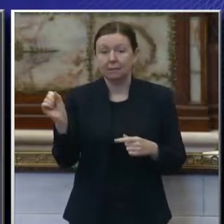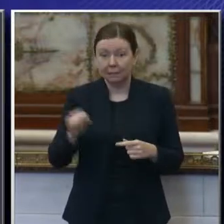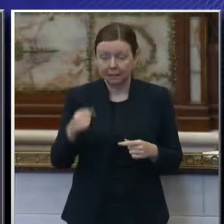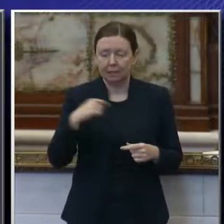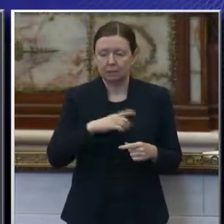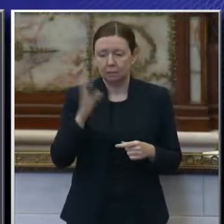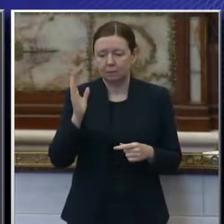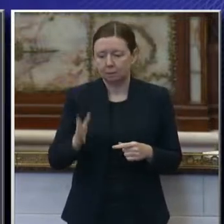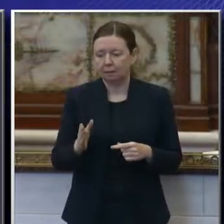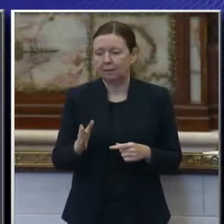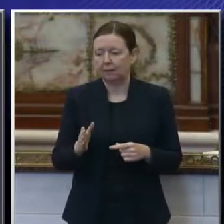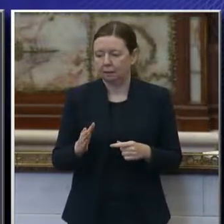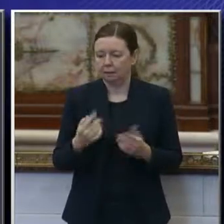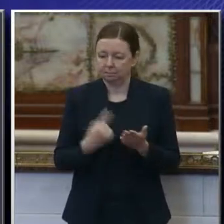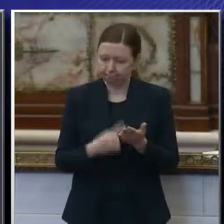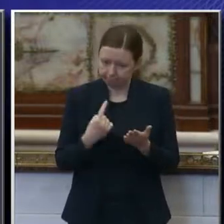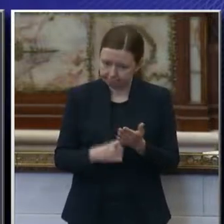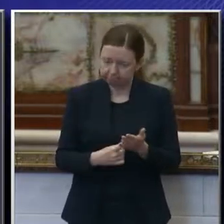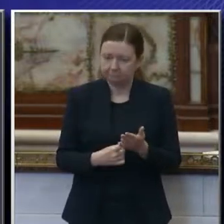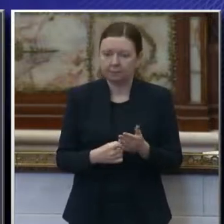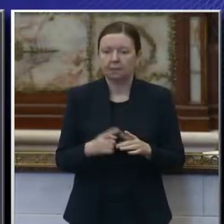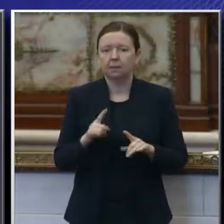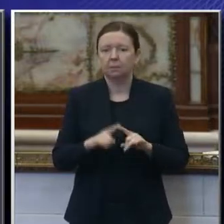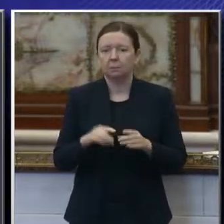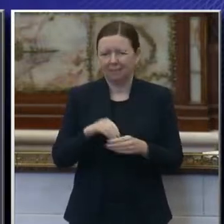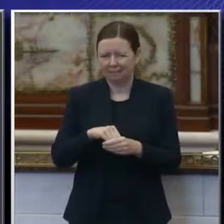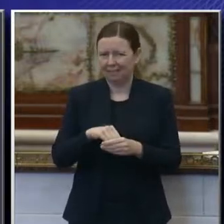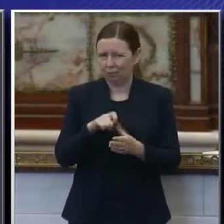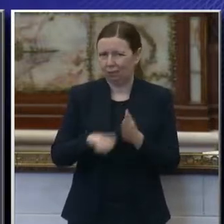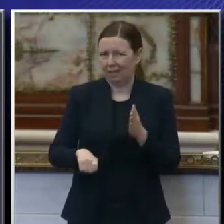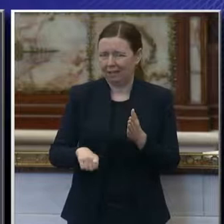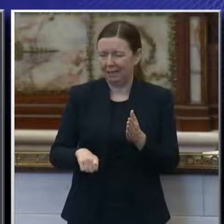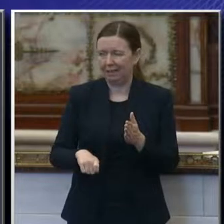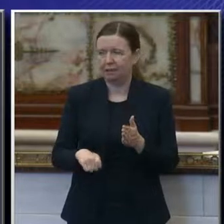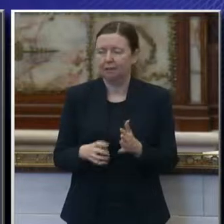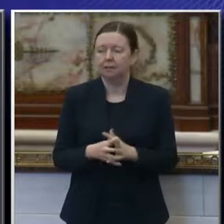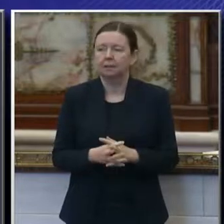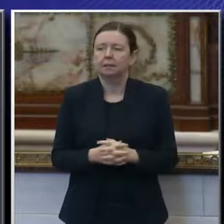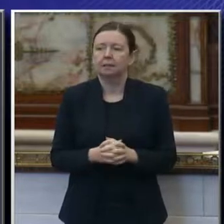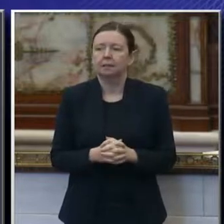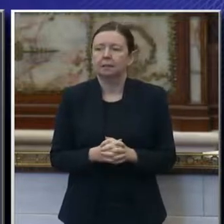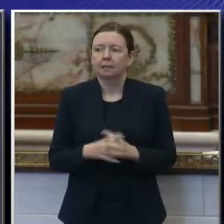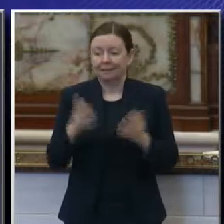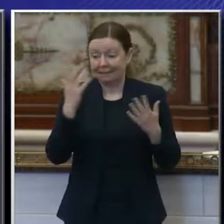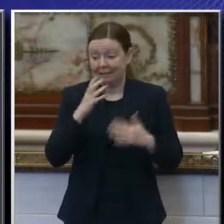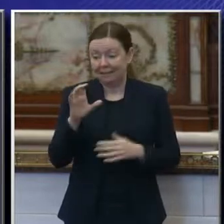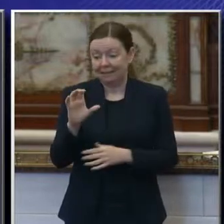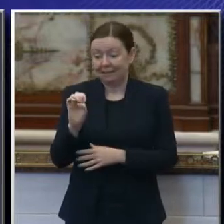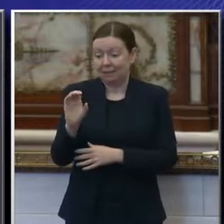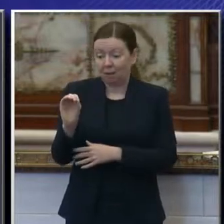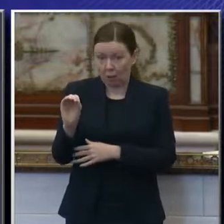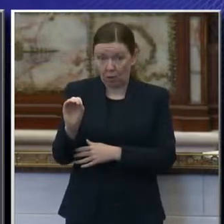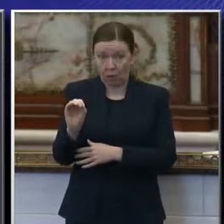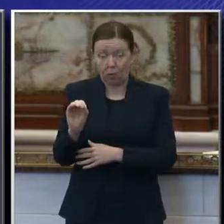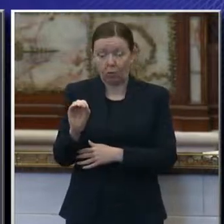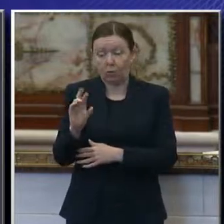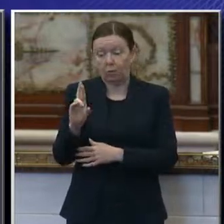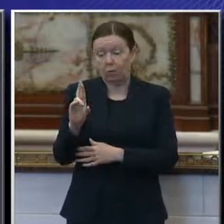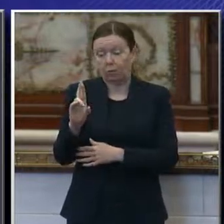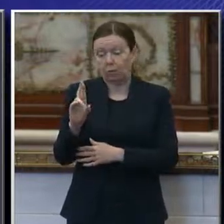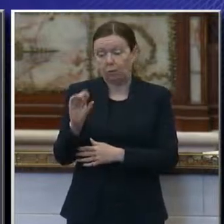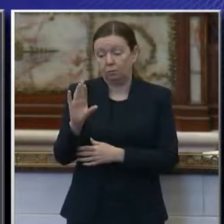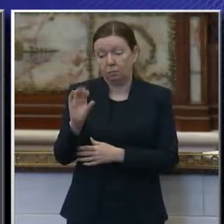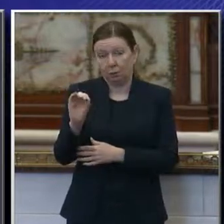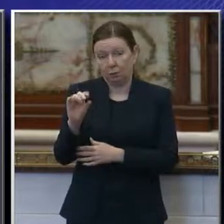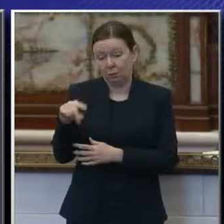be discussing it, but in writing. And sadly, the CEO, Roberto Perez, is not here